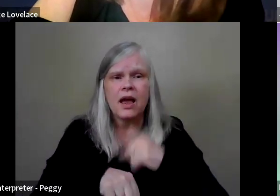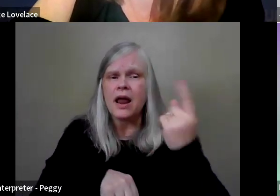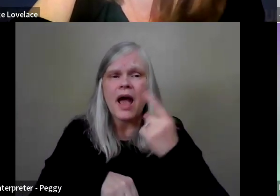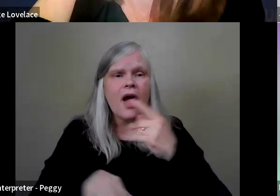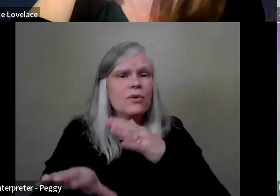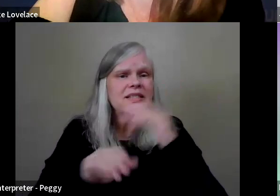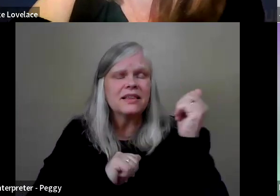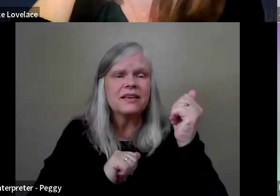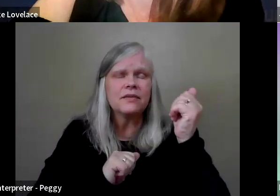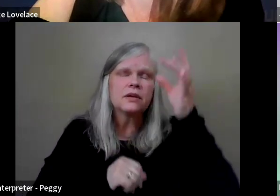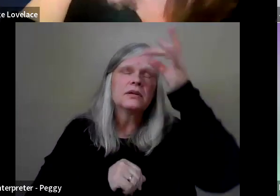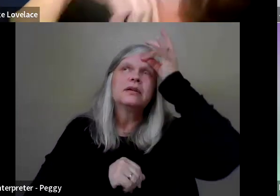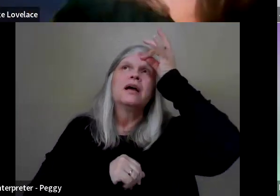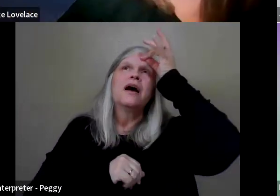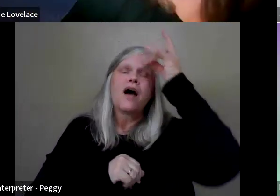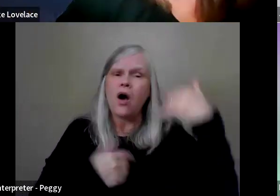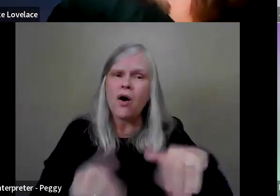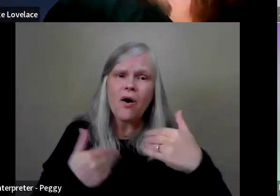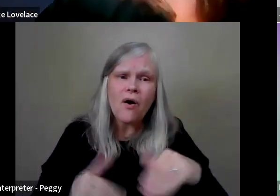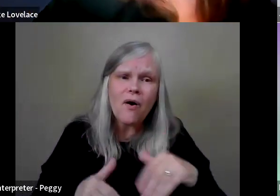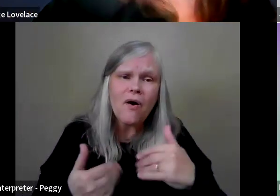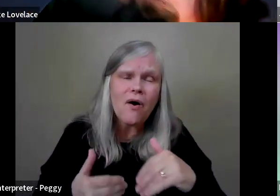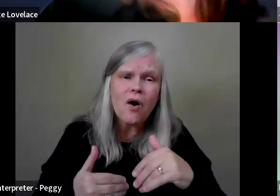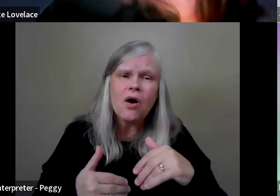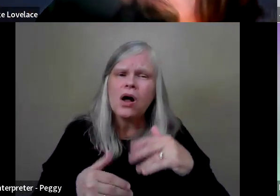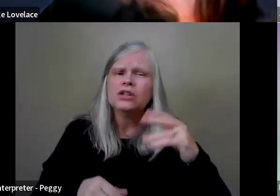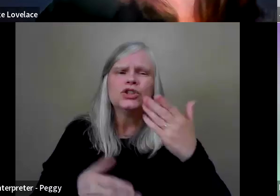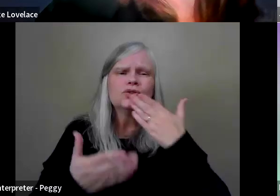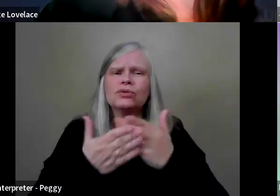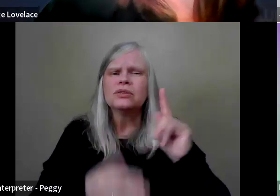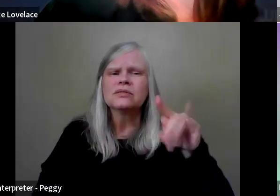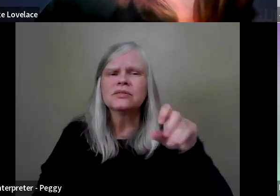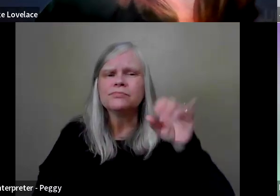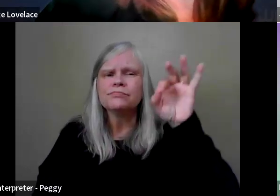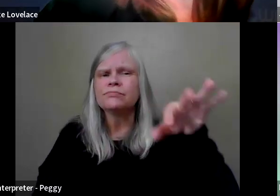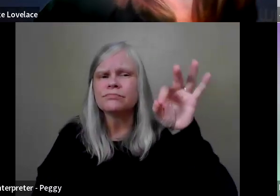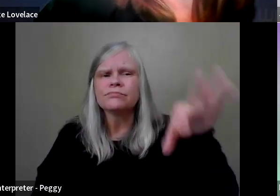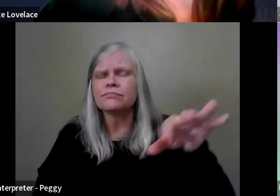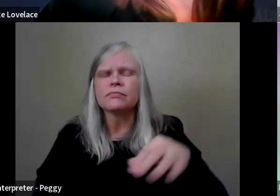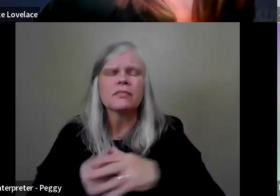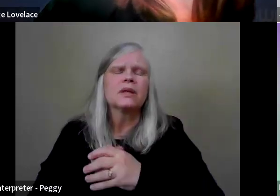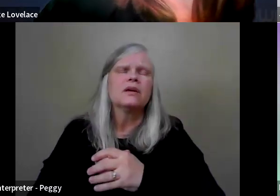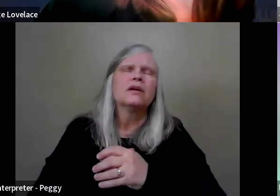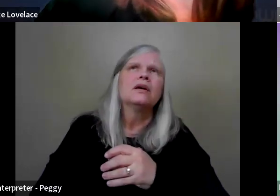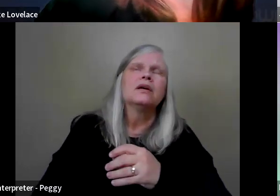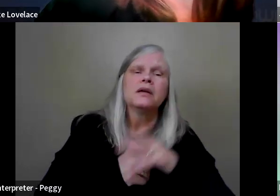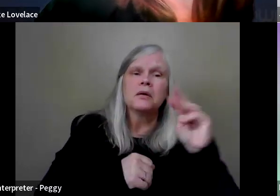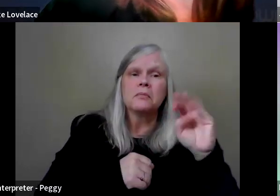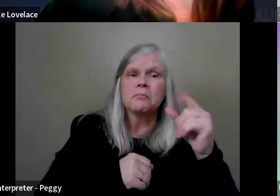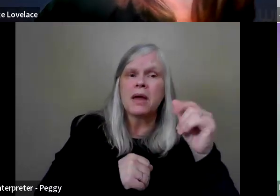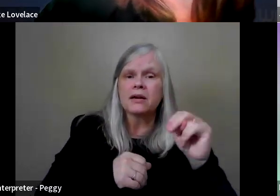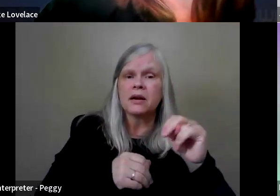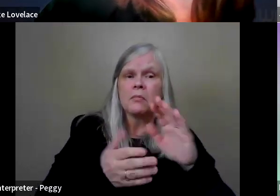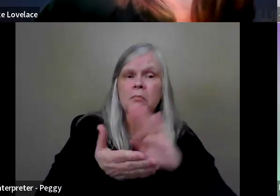away just really great nuggets. Megan, we kind of talked about becoming a